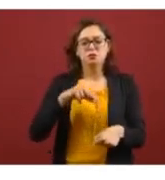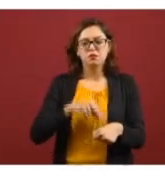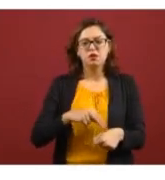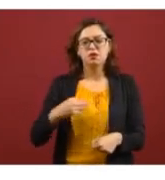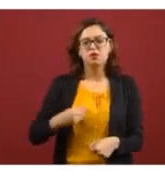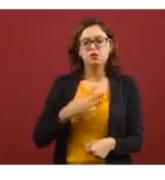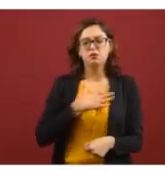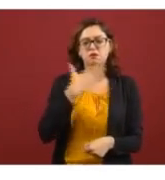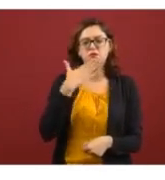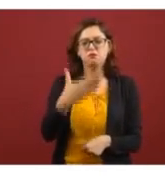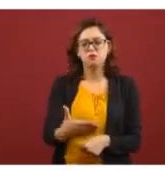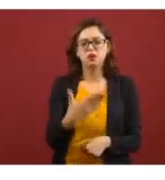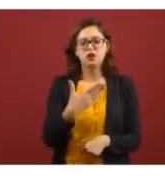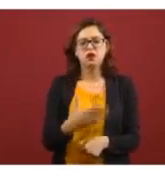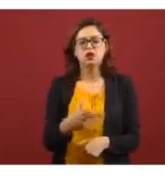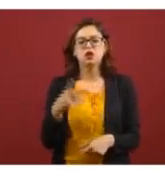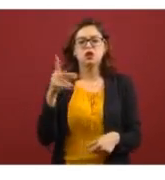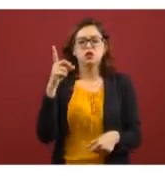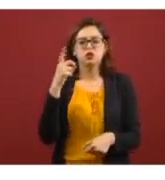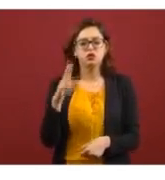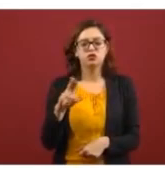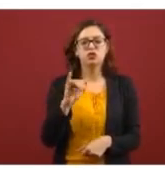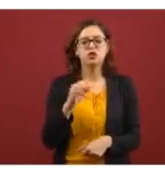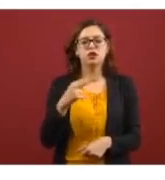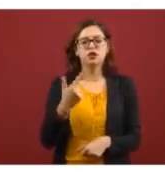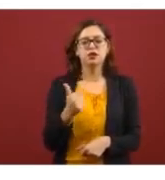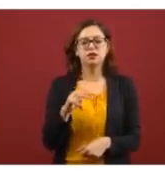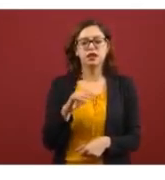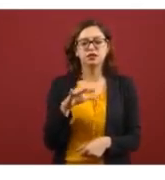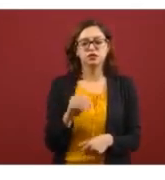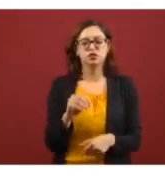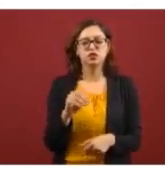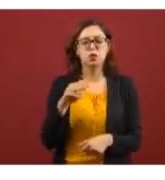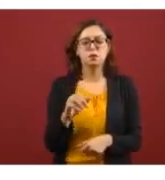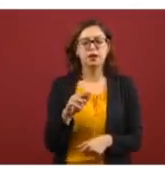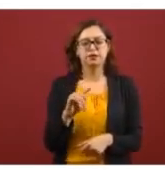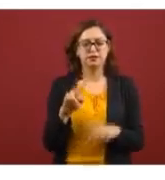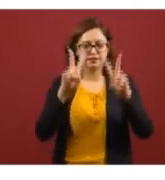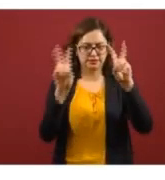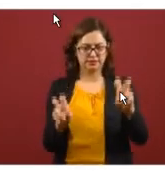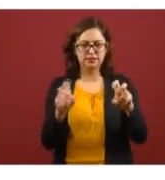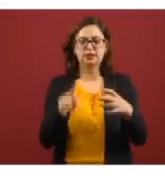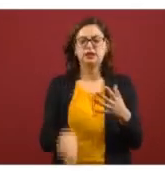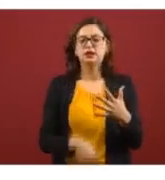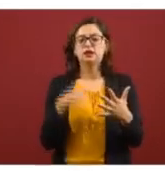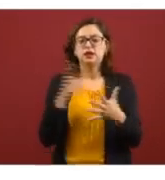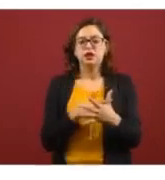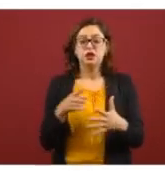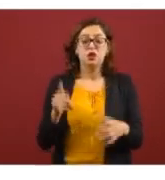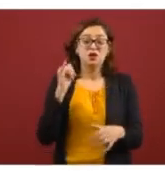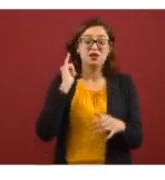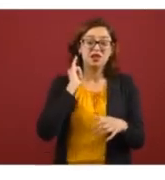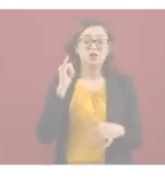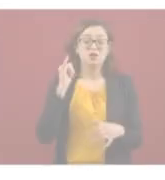I would like to make a picture of this, guys. I'm sorry, but I'm going to take a quick picture. And